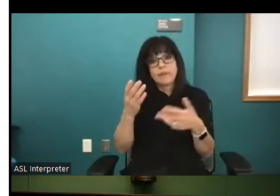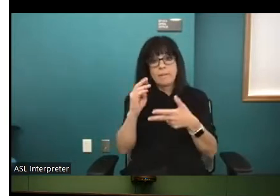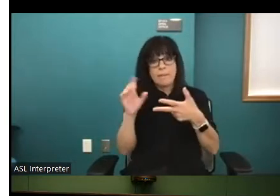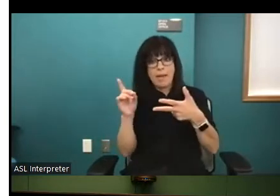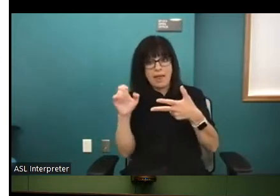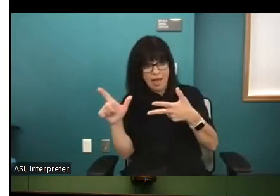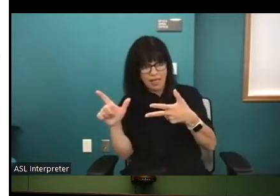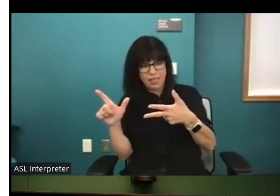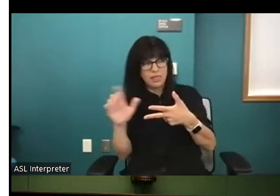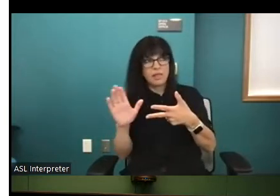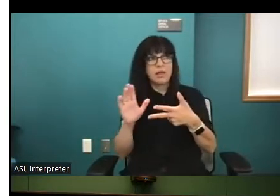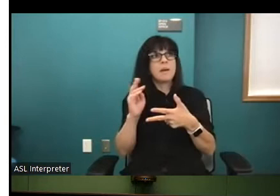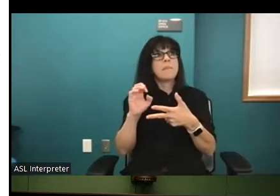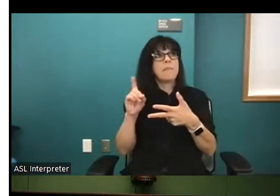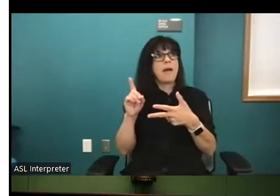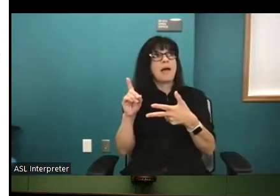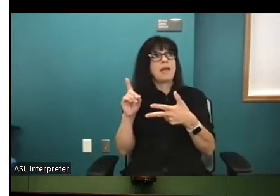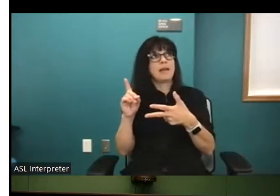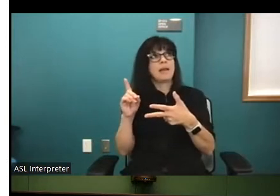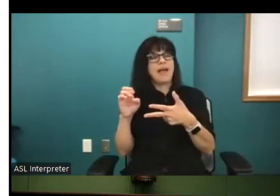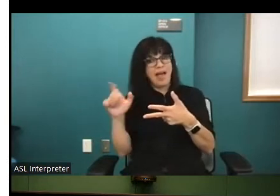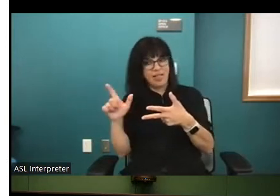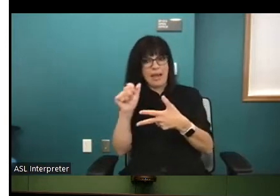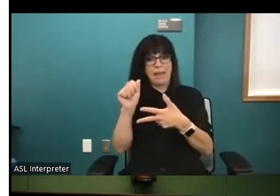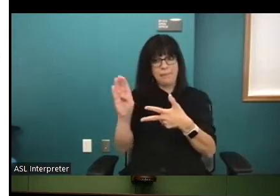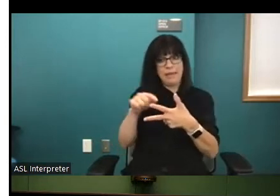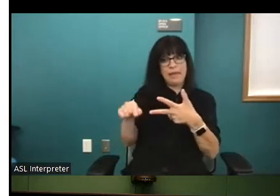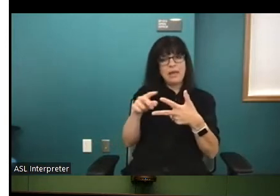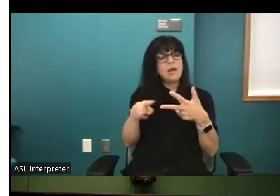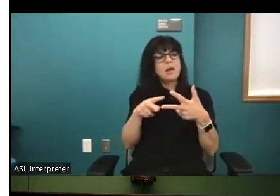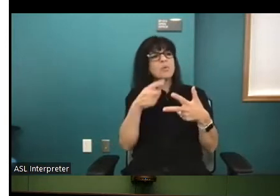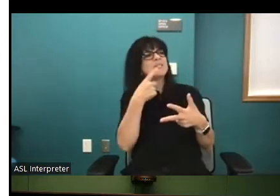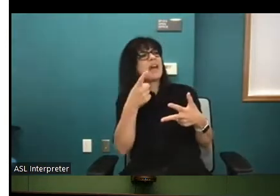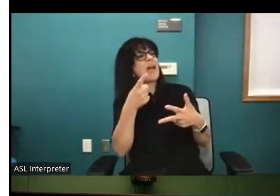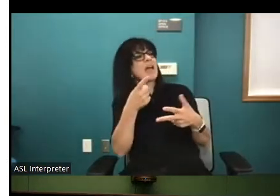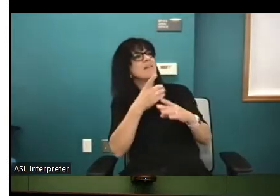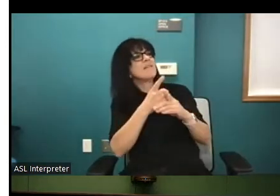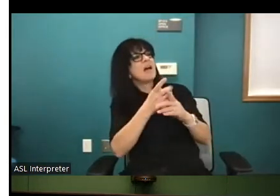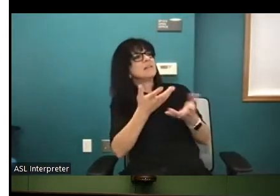and Medel and AB will tell you that that's just the,